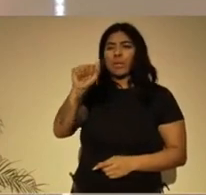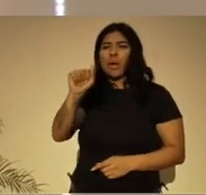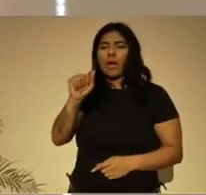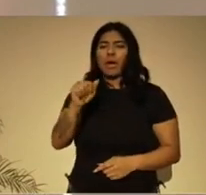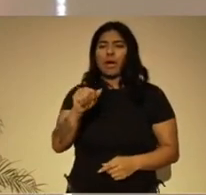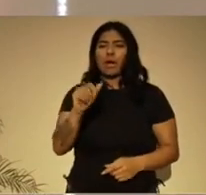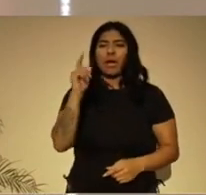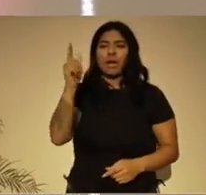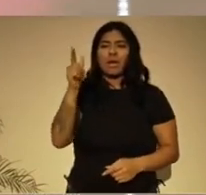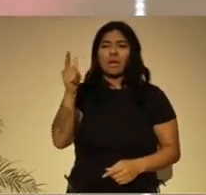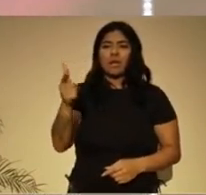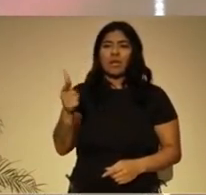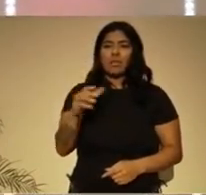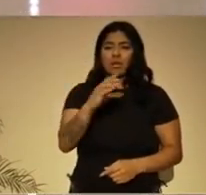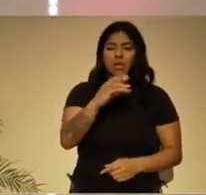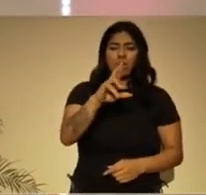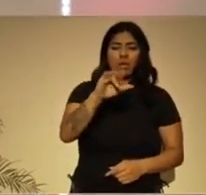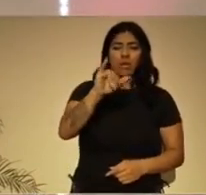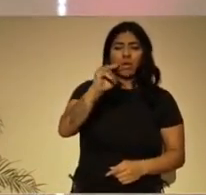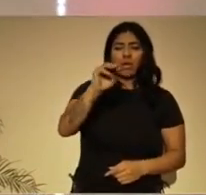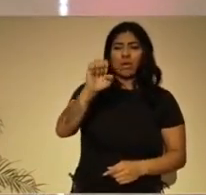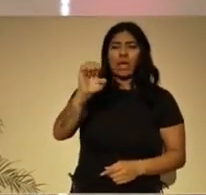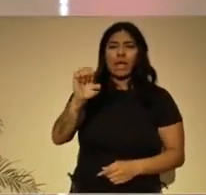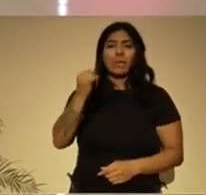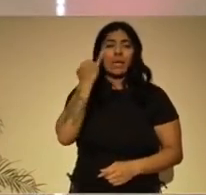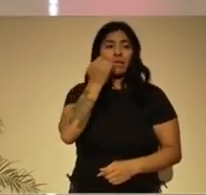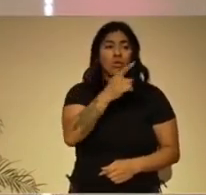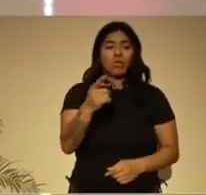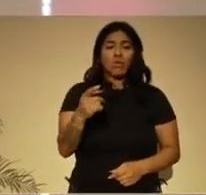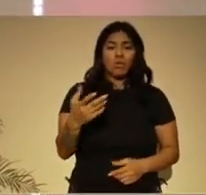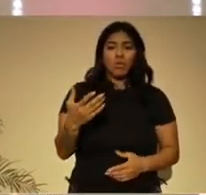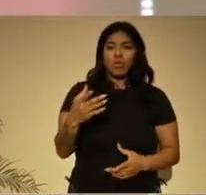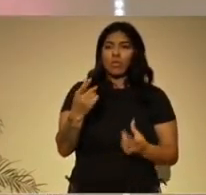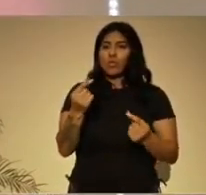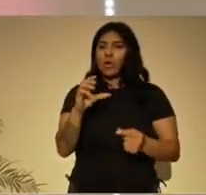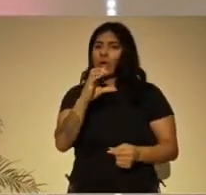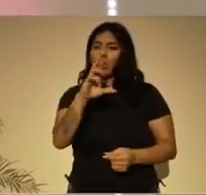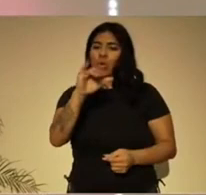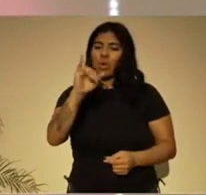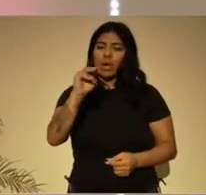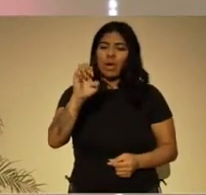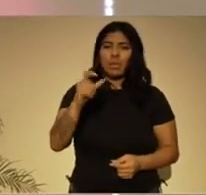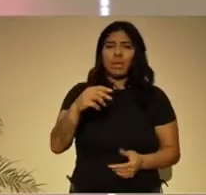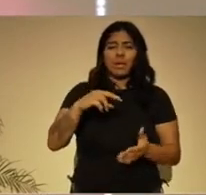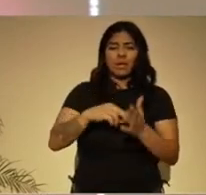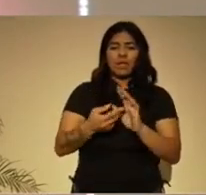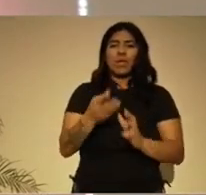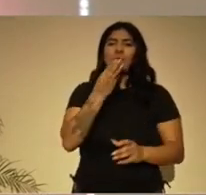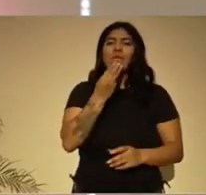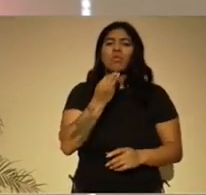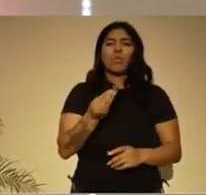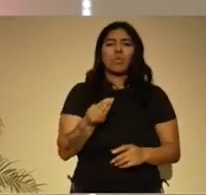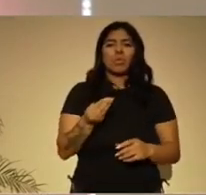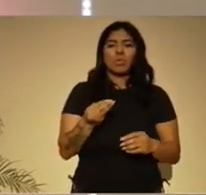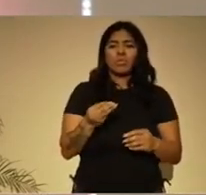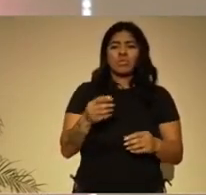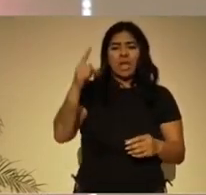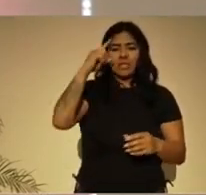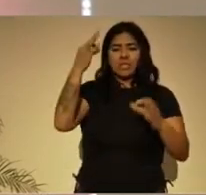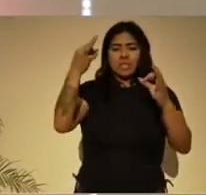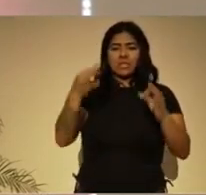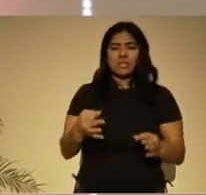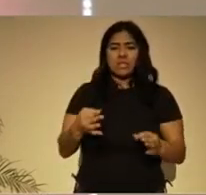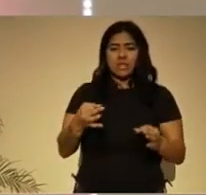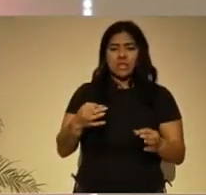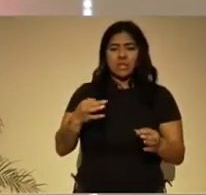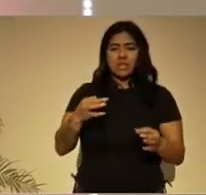We later get the word crime from that, right? Like if you committed a crime, it's stemming from the Hebrew word krima, which means a decision